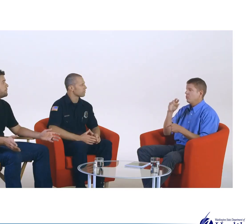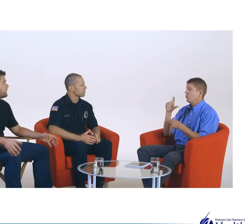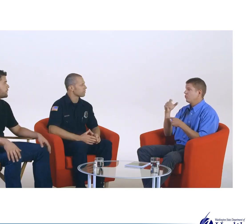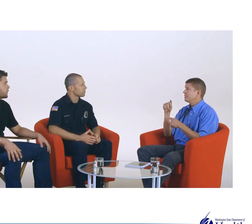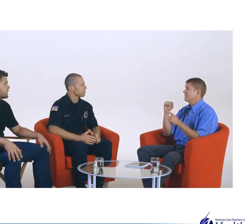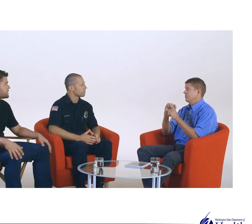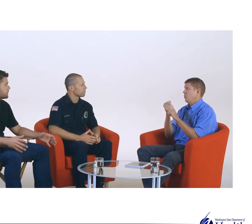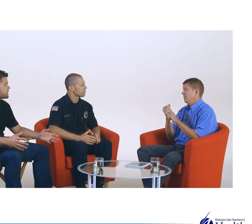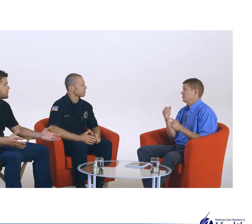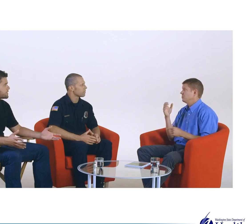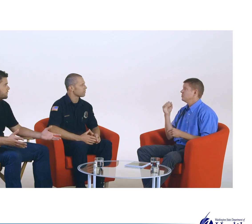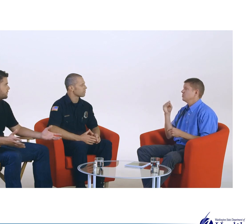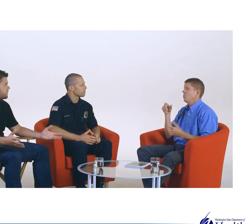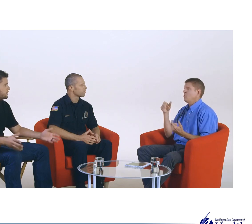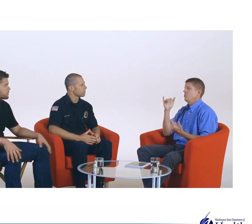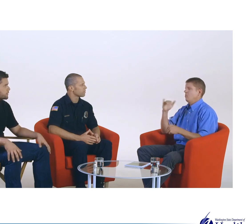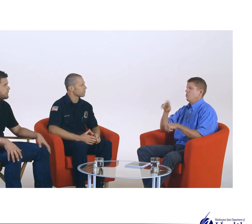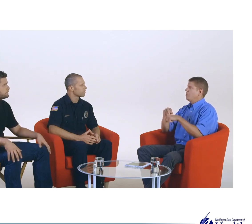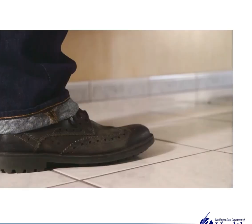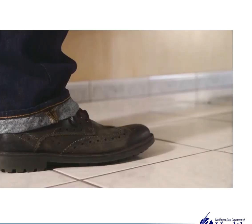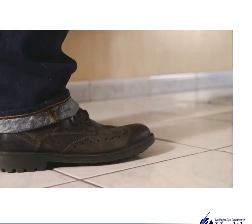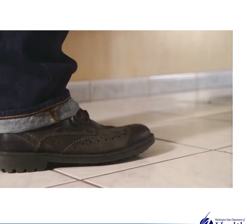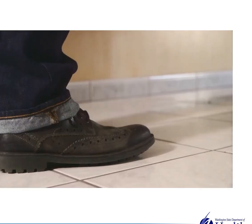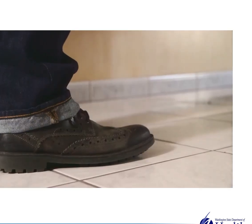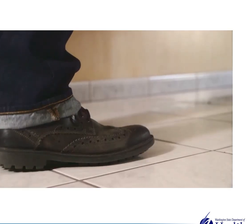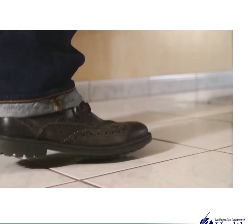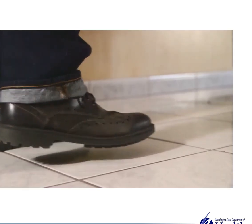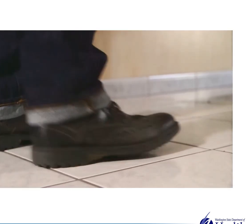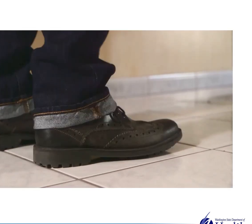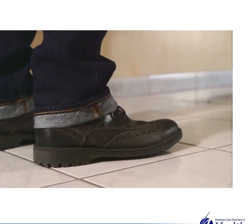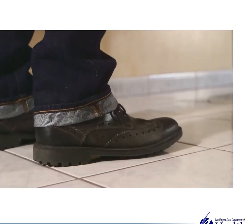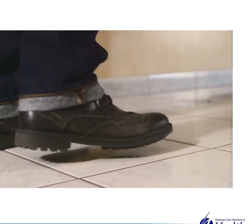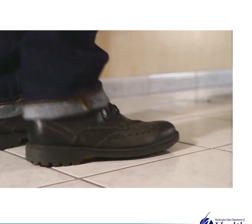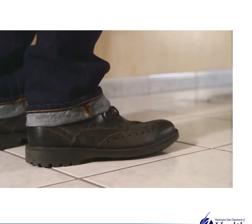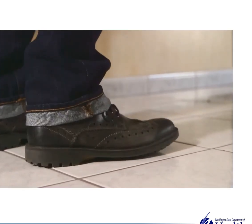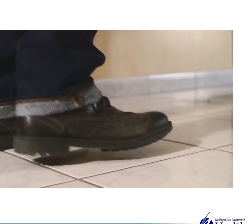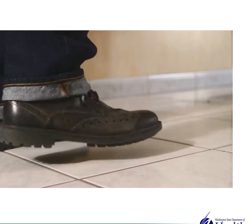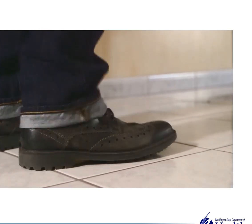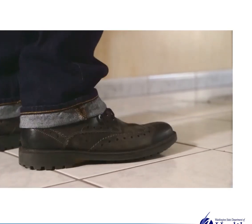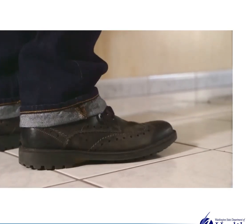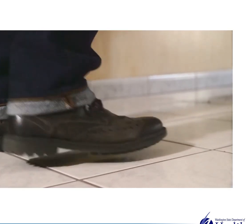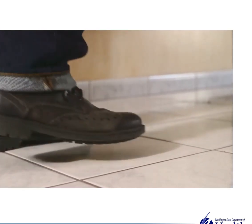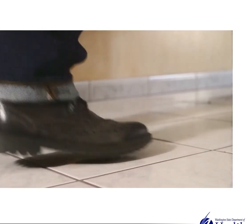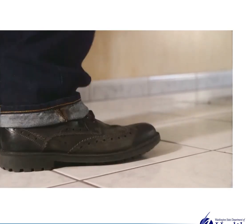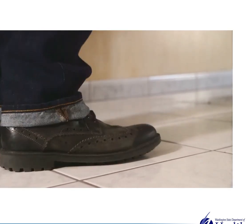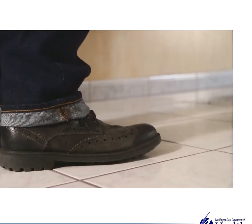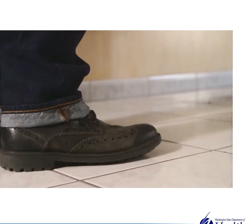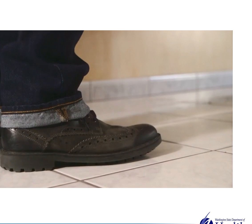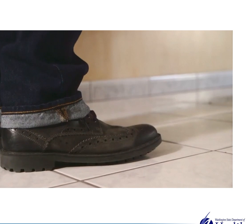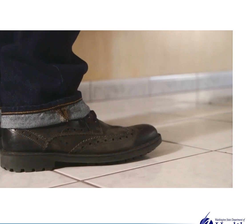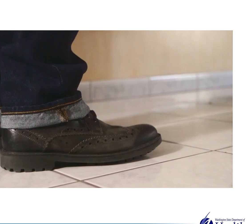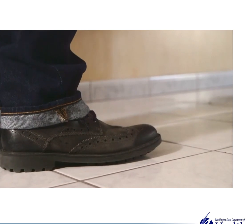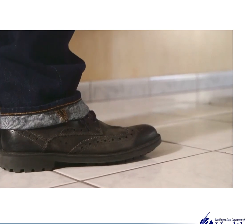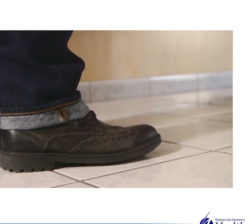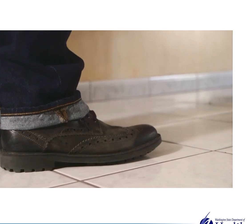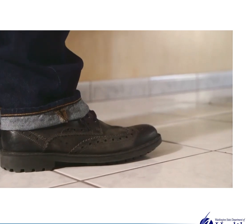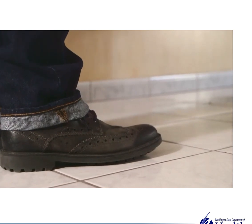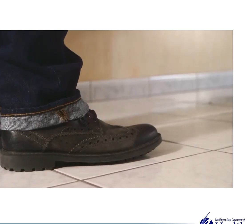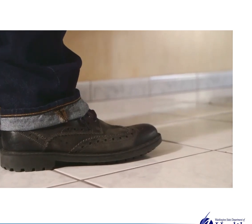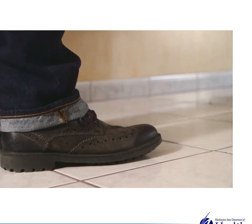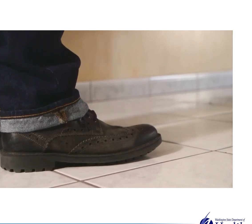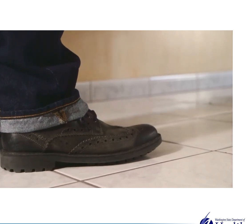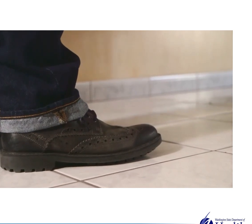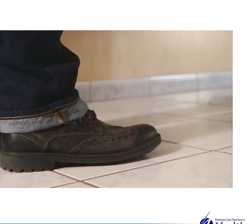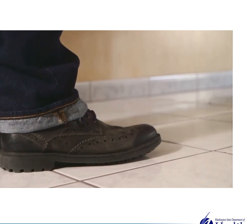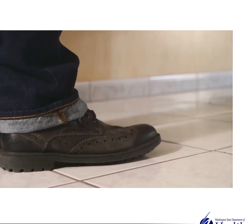scream. If they're in serious risk of injury, they might try to stomp their feet on the ground or to pound on a table or bang on something to get the